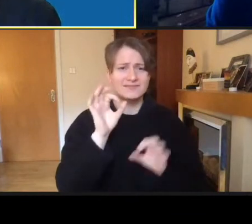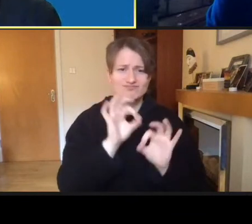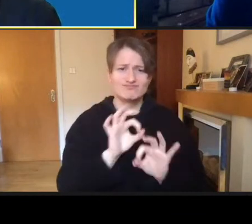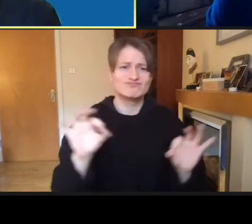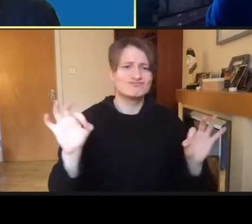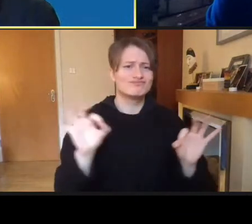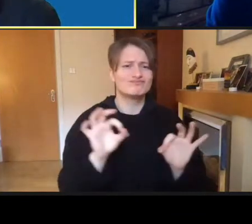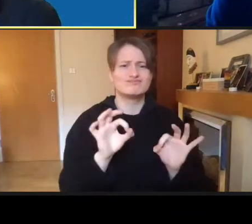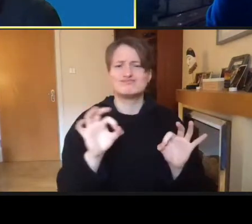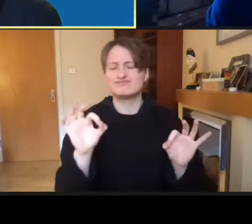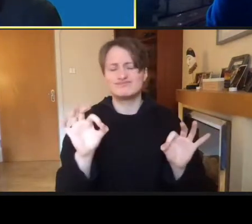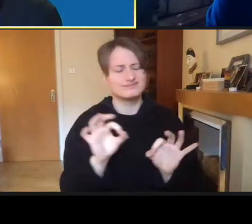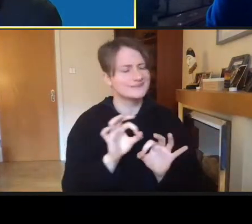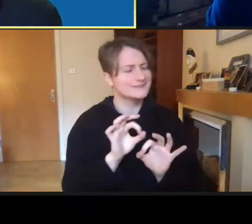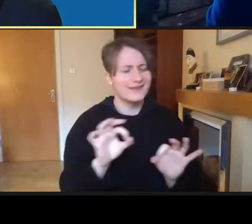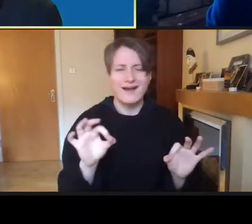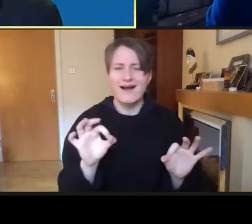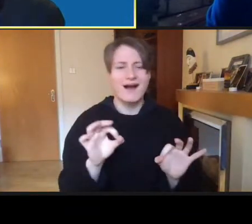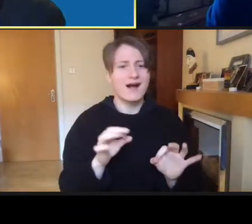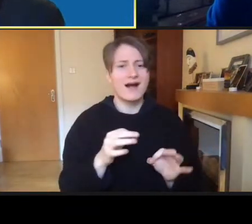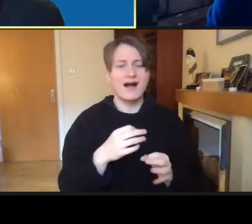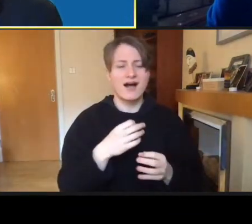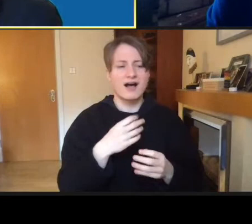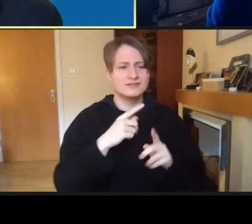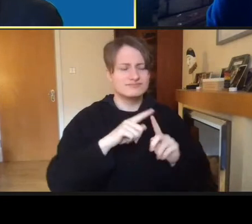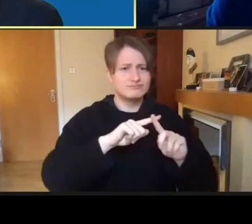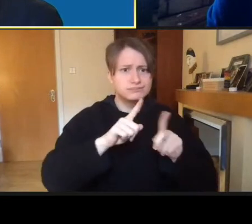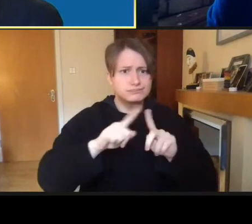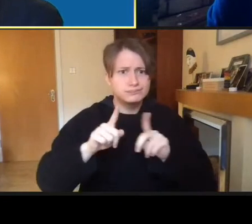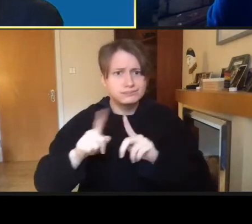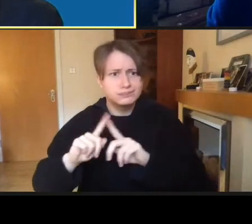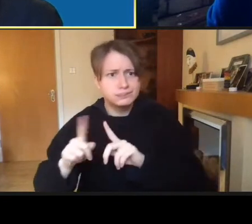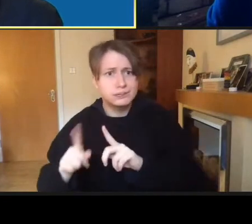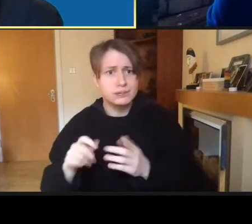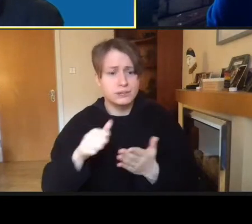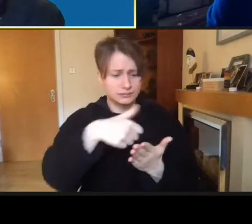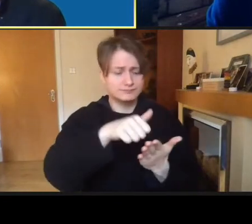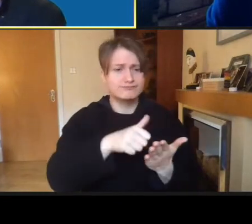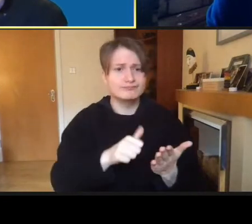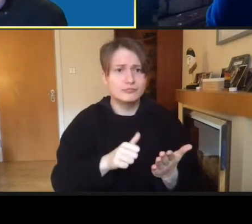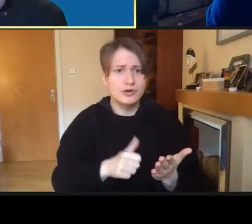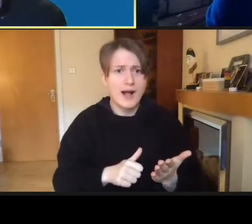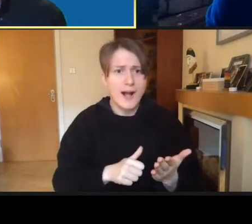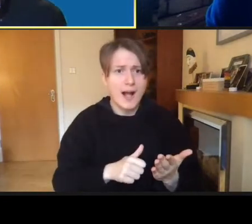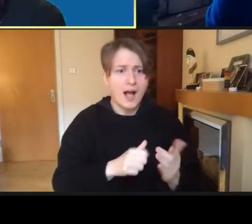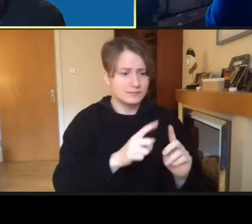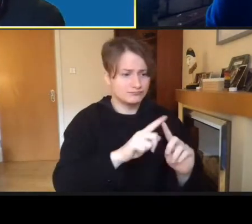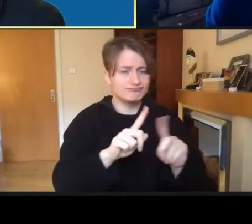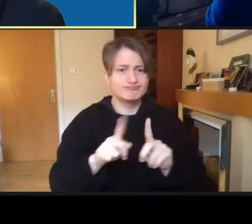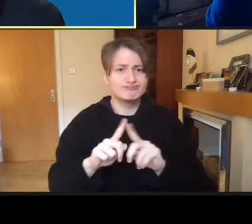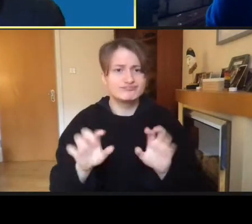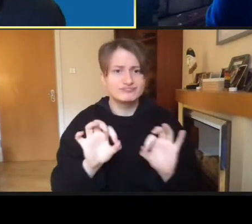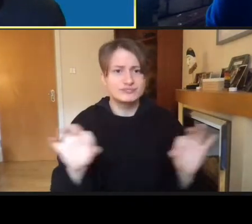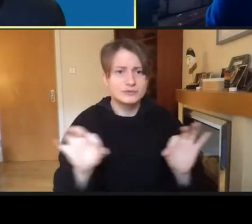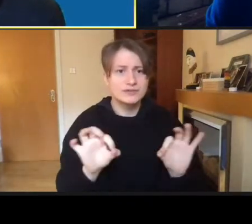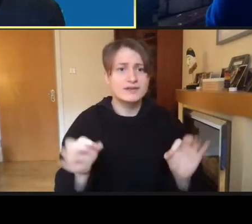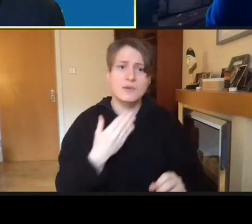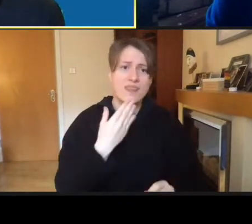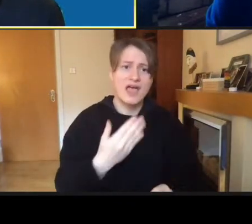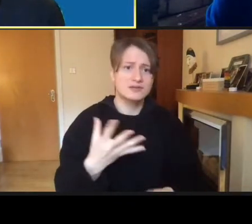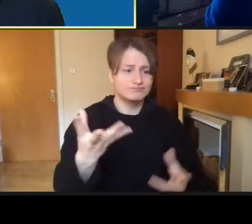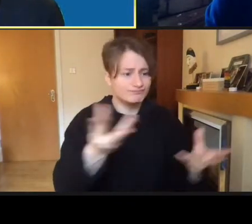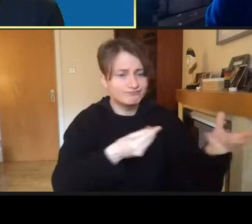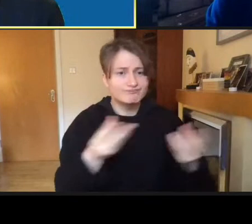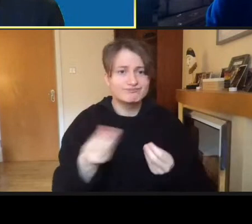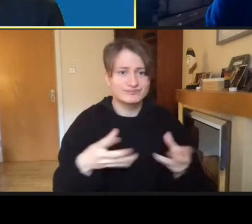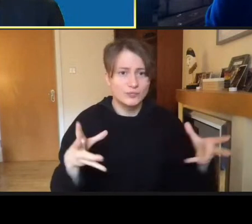such an amazing and beautifully varied program. Thank you so much for putting that together. The